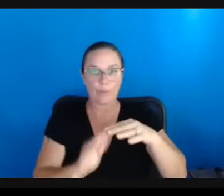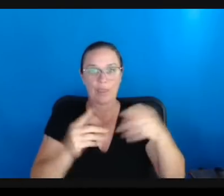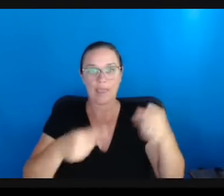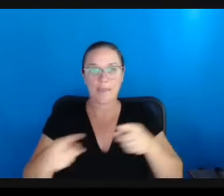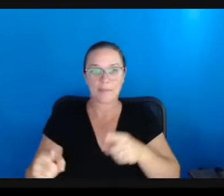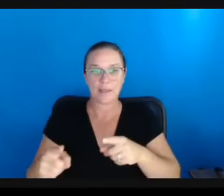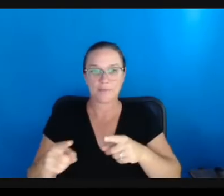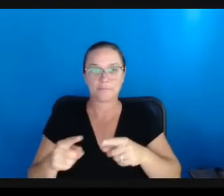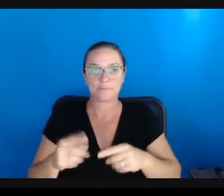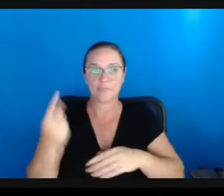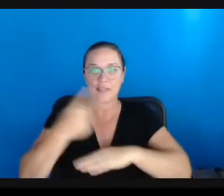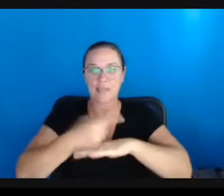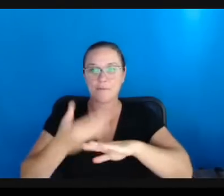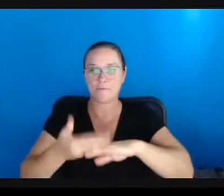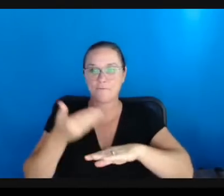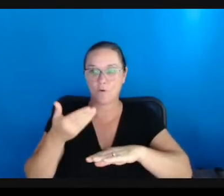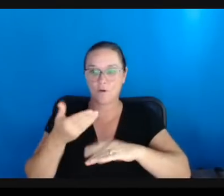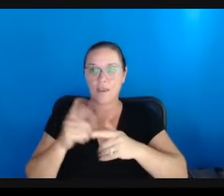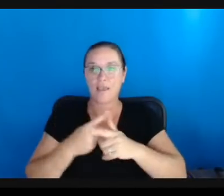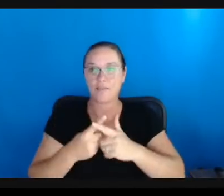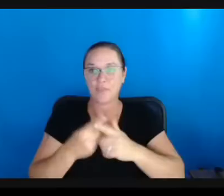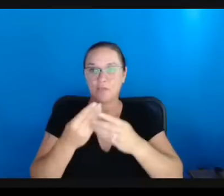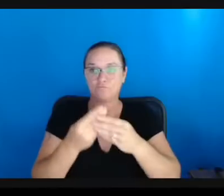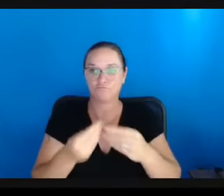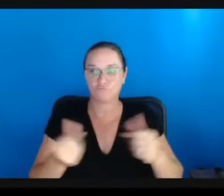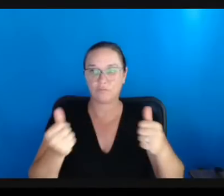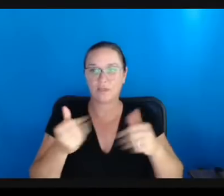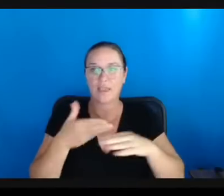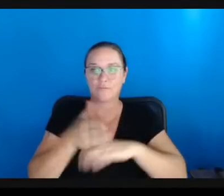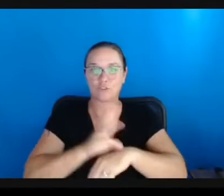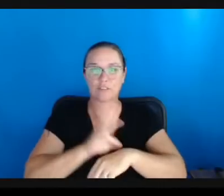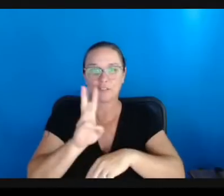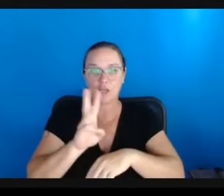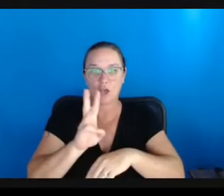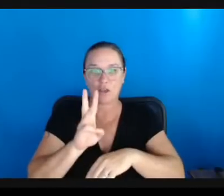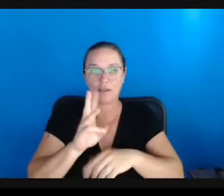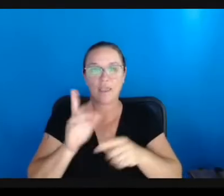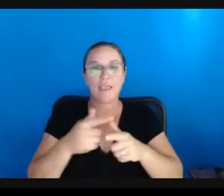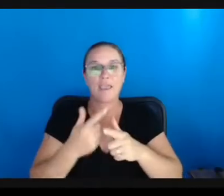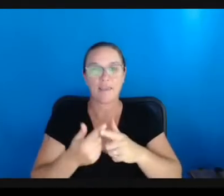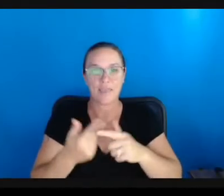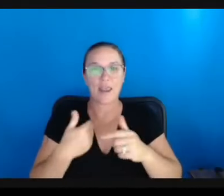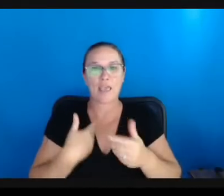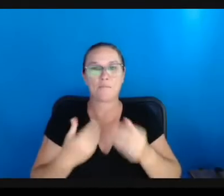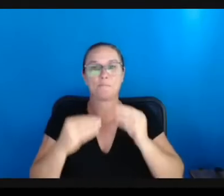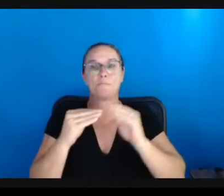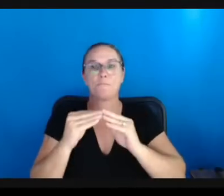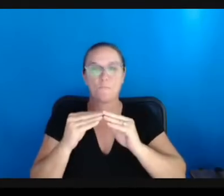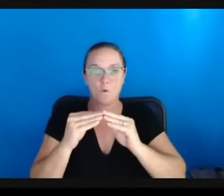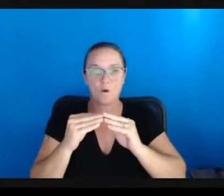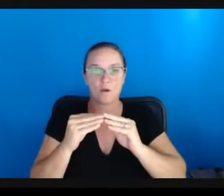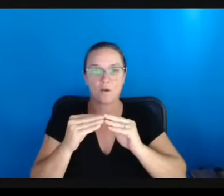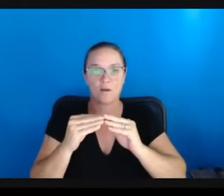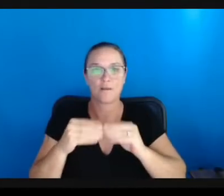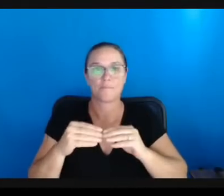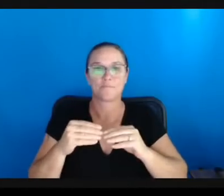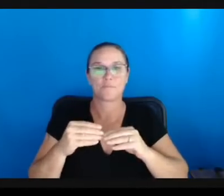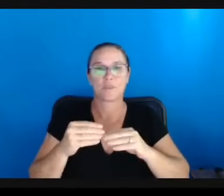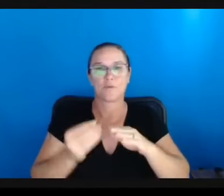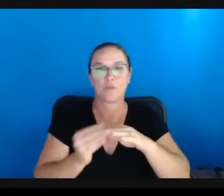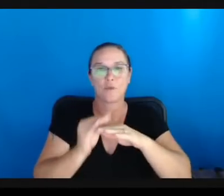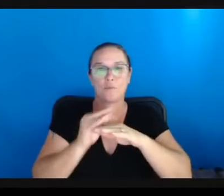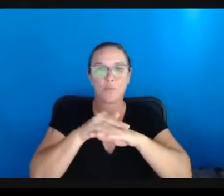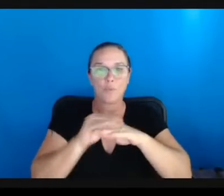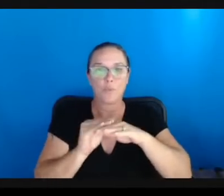before, diminishing after 6 p.m., and then continuing with more pistoning after that. Many producing short